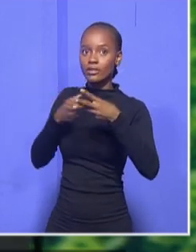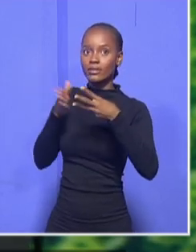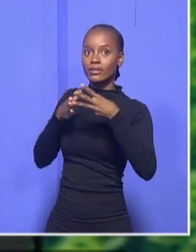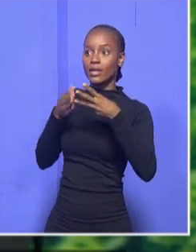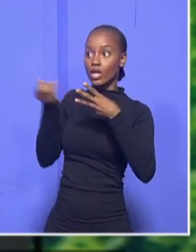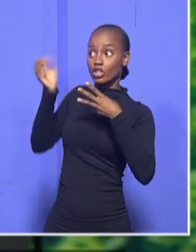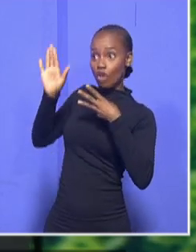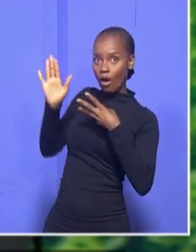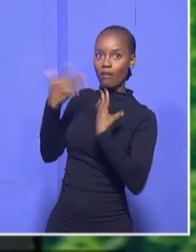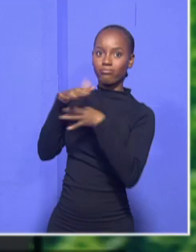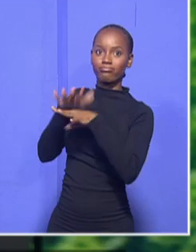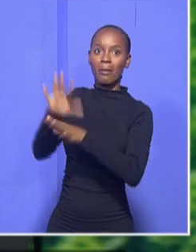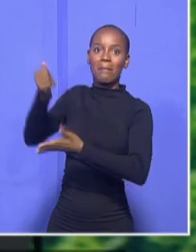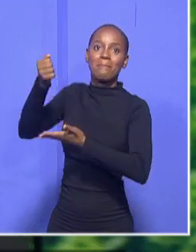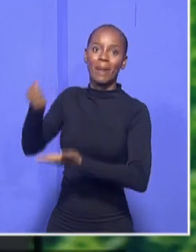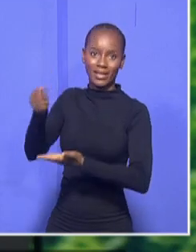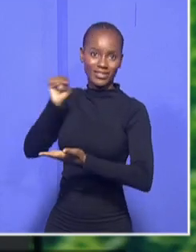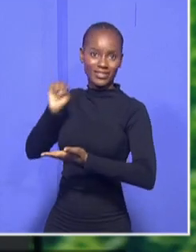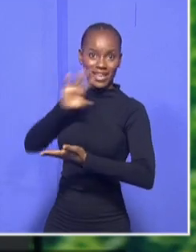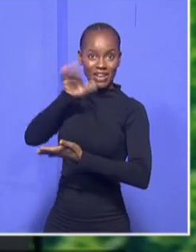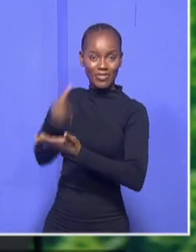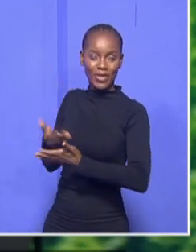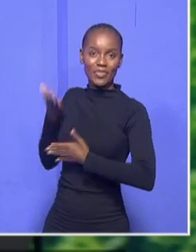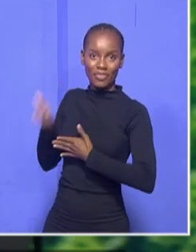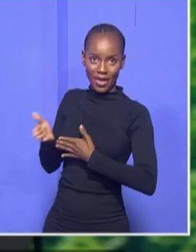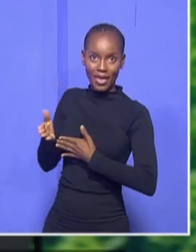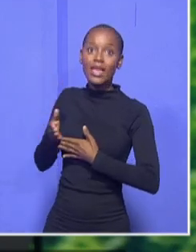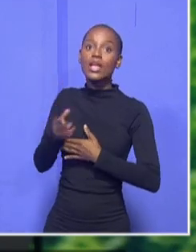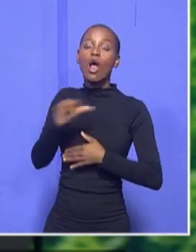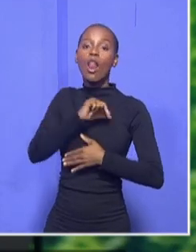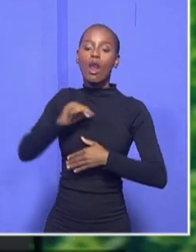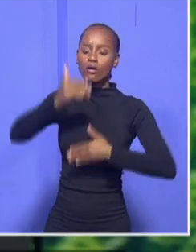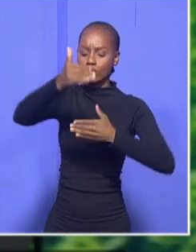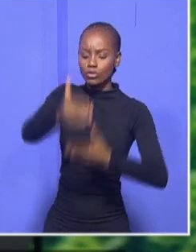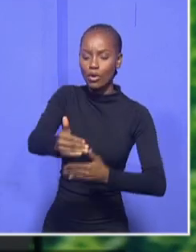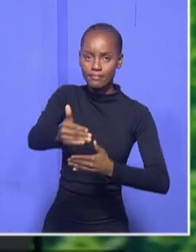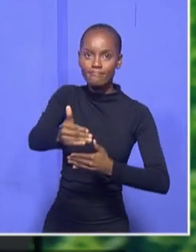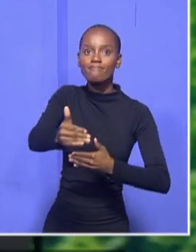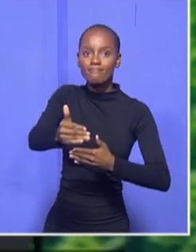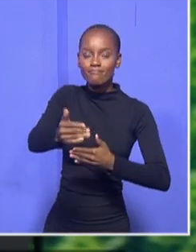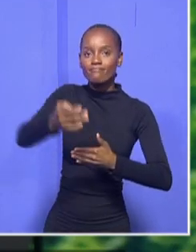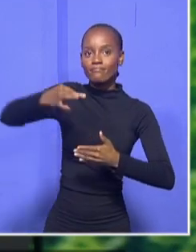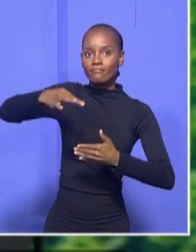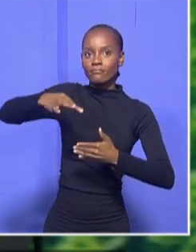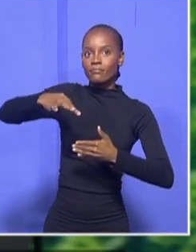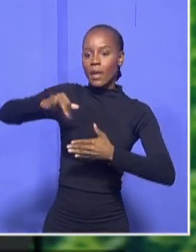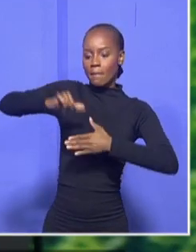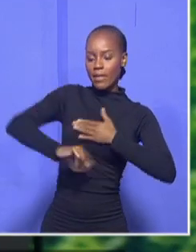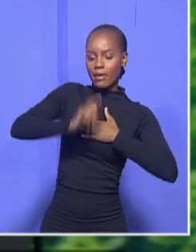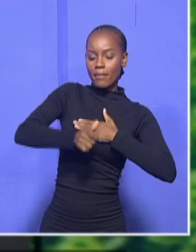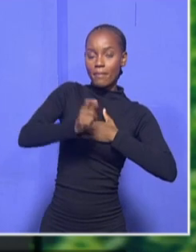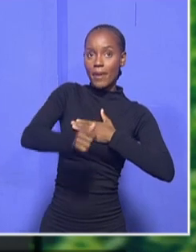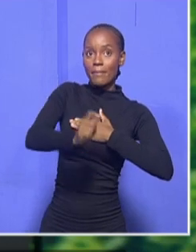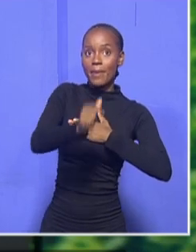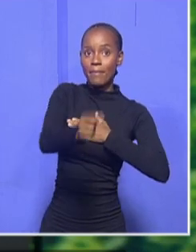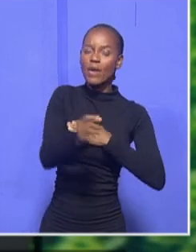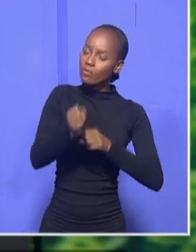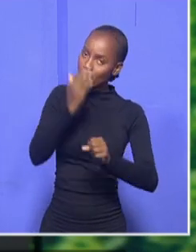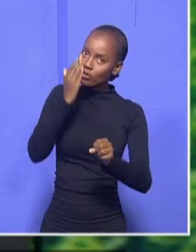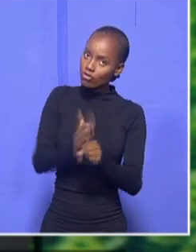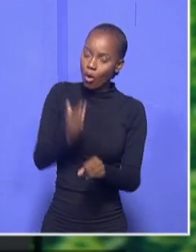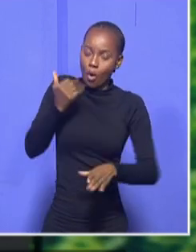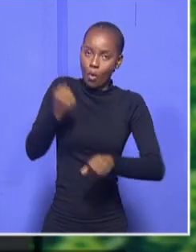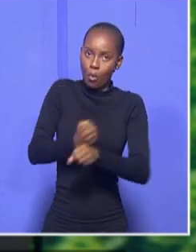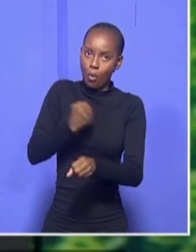is designed to walk the journey with you. It's a long-term kind of perpetual subscription model. So we ensure that it's working, because if it